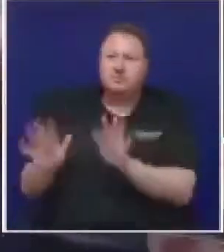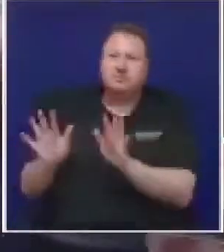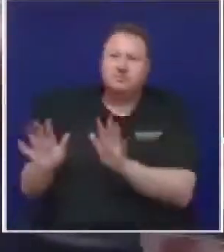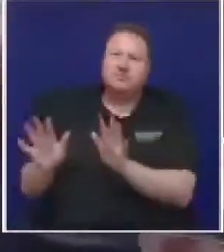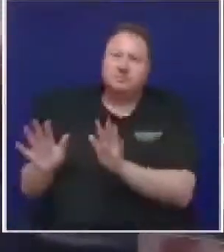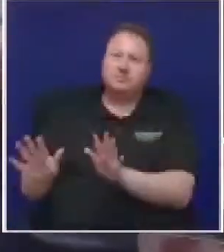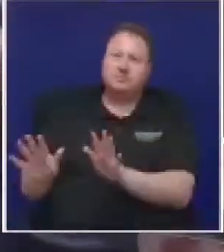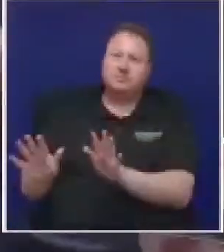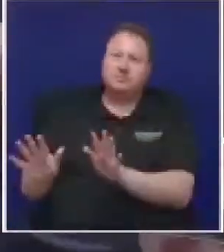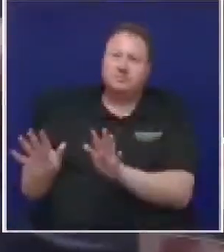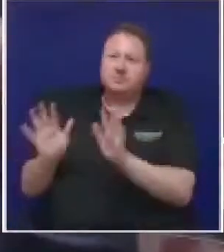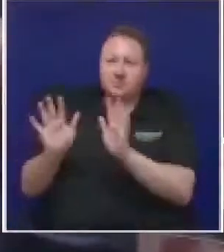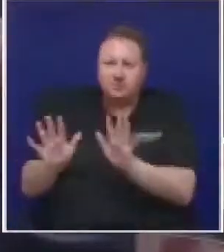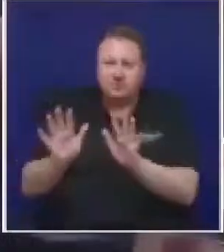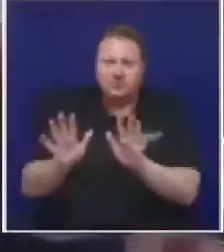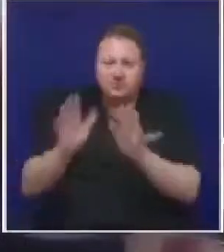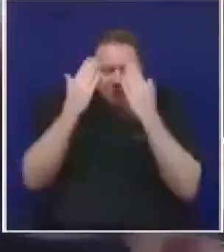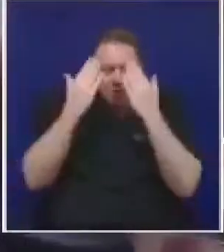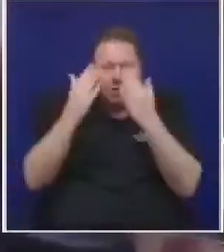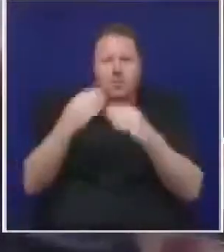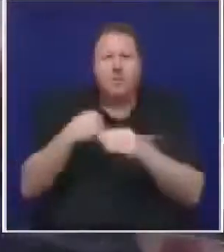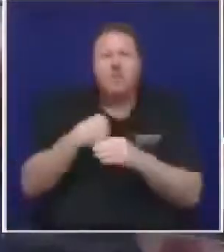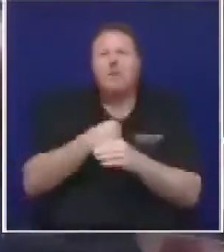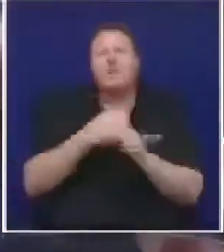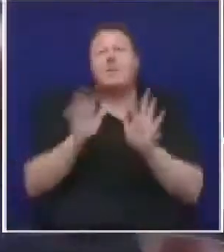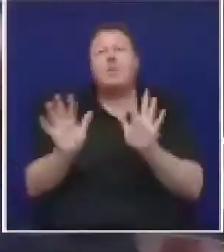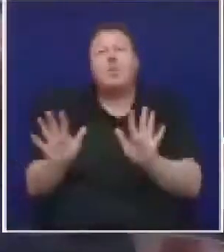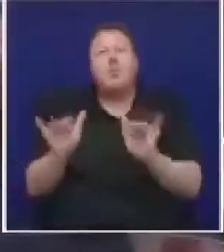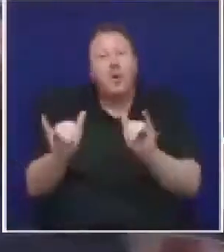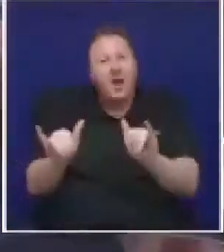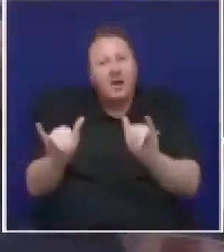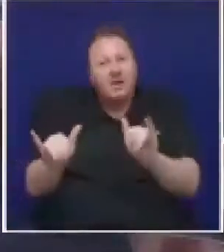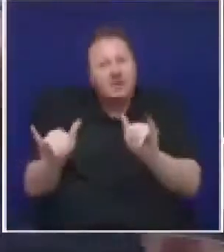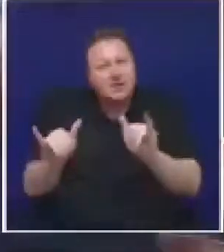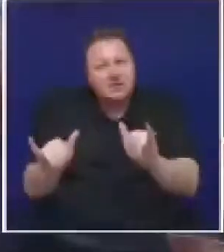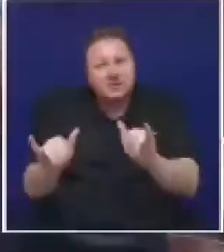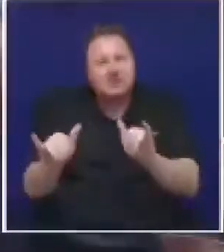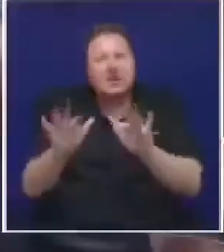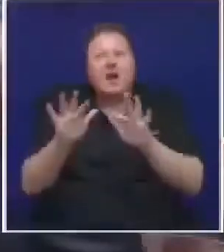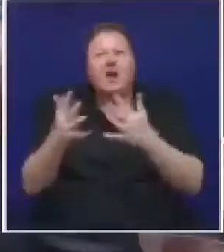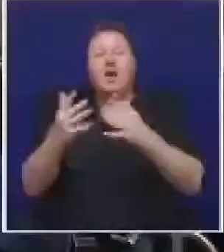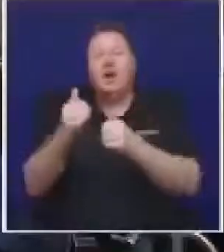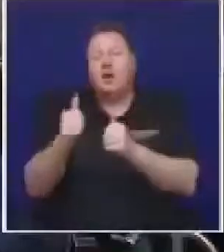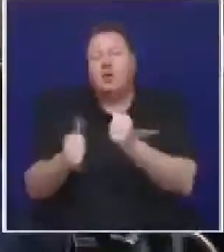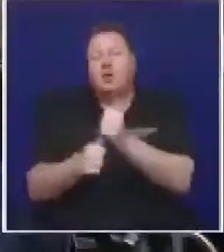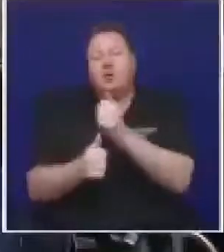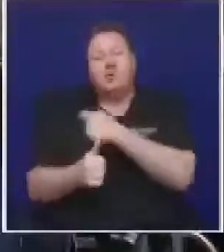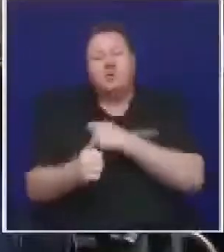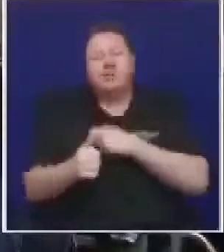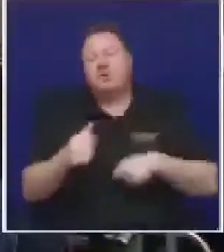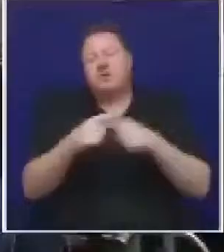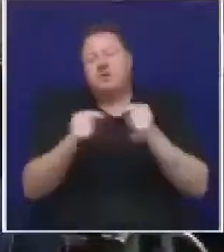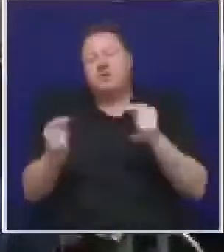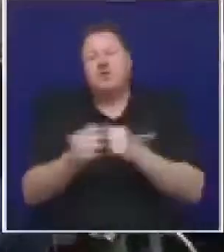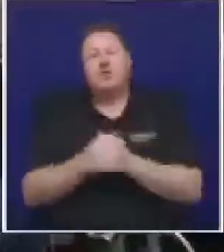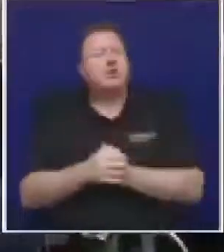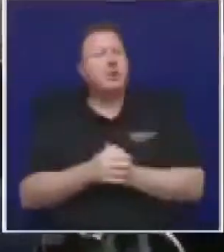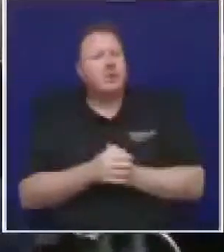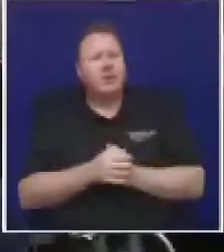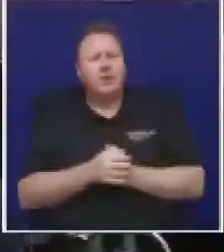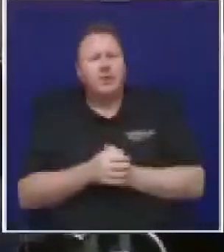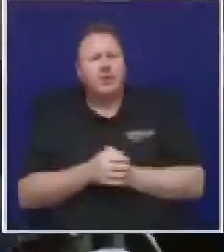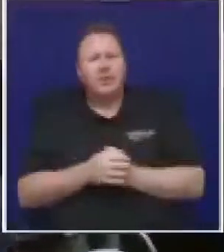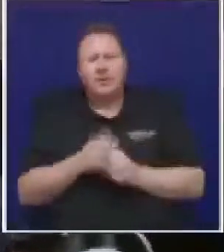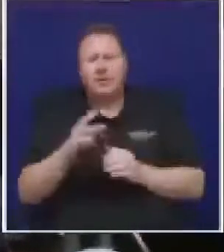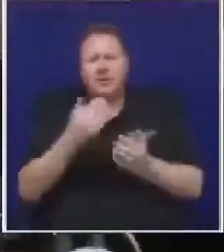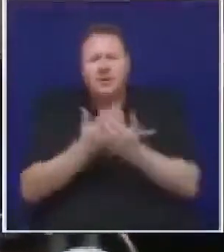Order. Order, honorable members. Wait, let's allow the Deputy President to finish. No, he has eyes, he